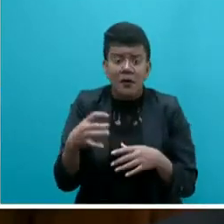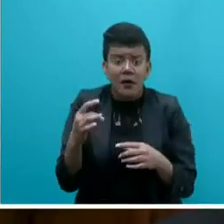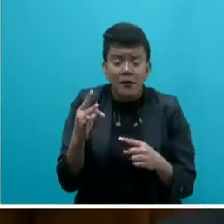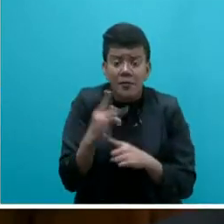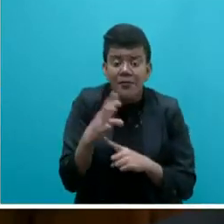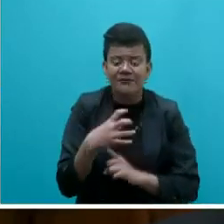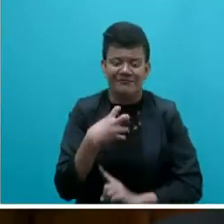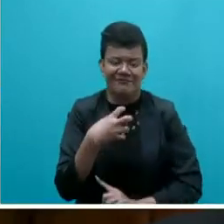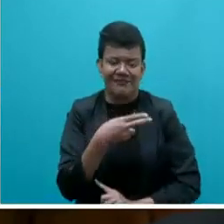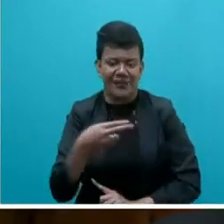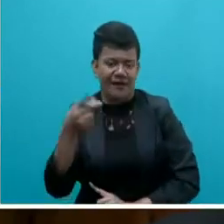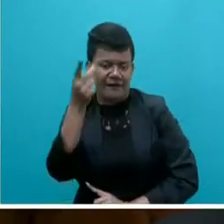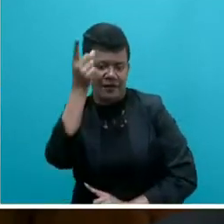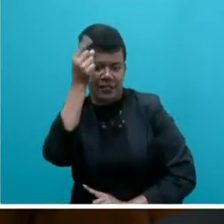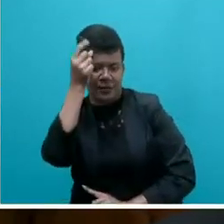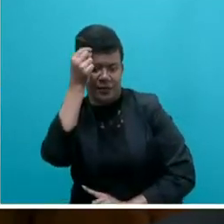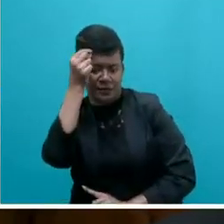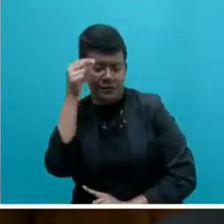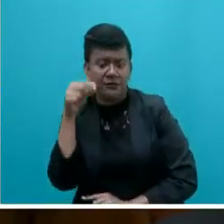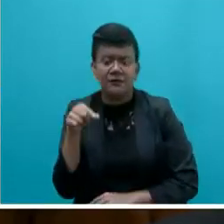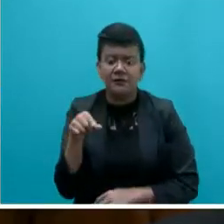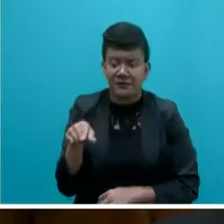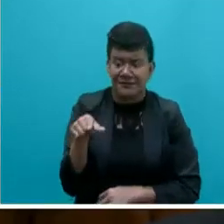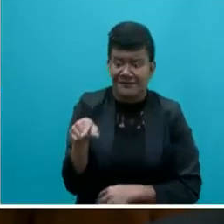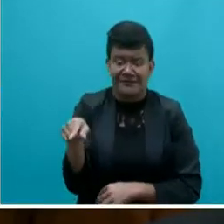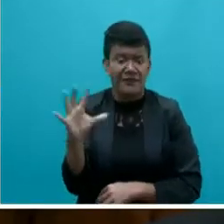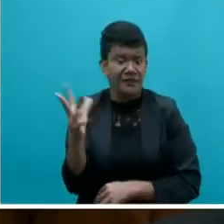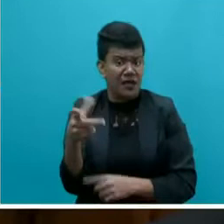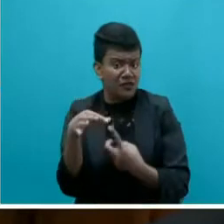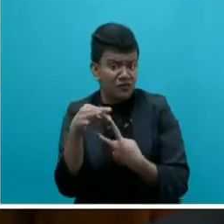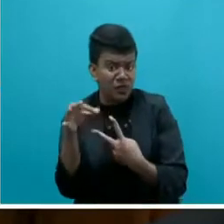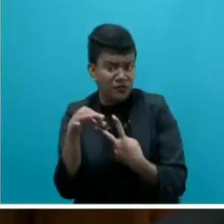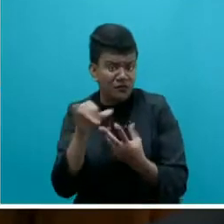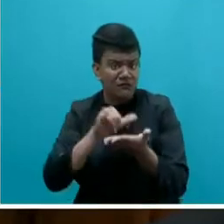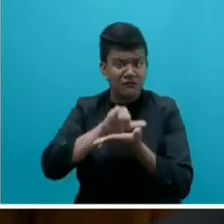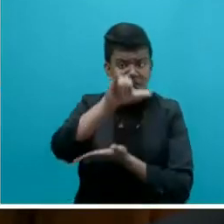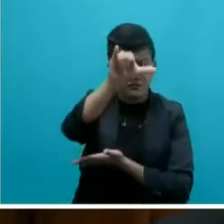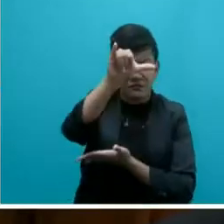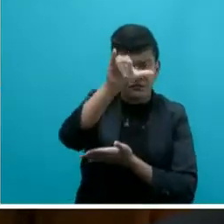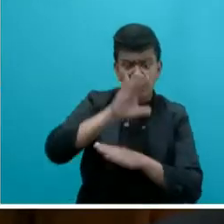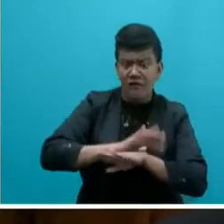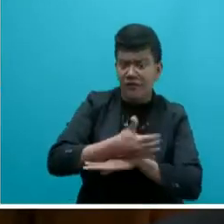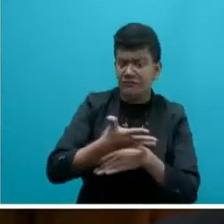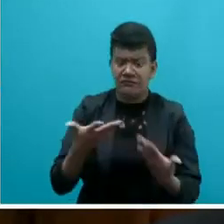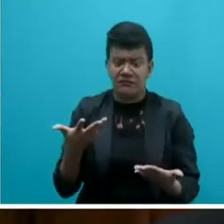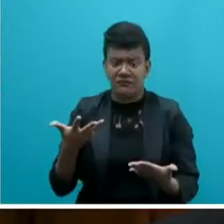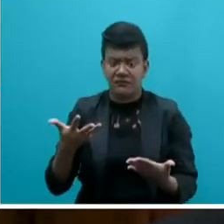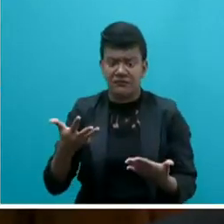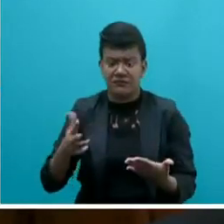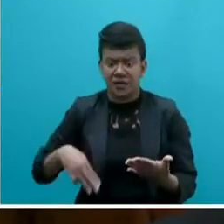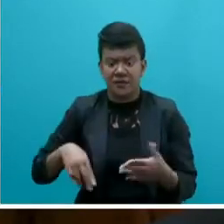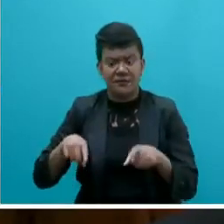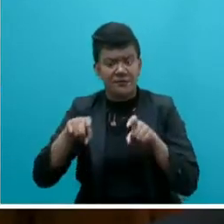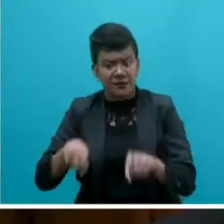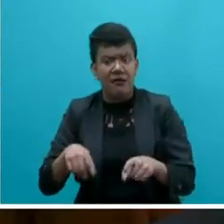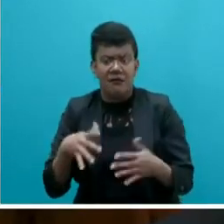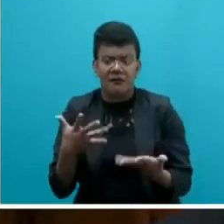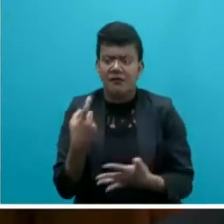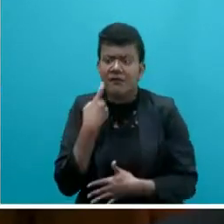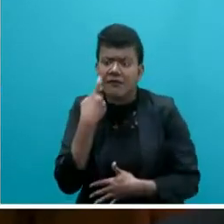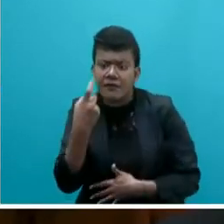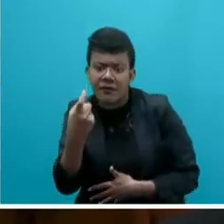to overseas, whereby our members opt to stay behind because we care about Fiji.